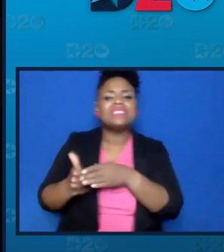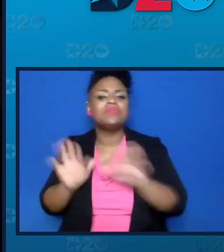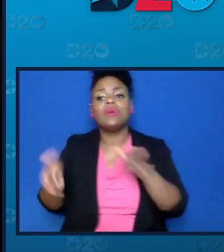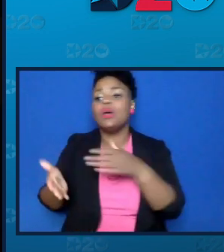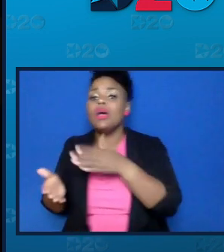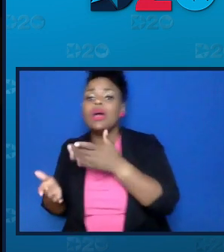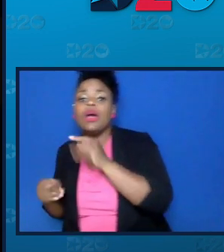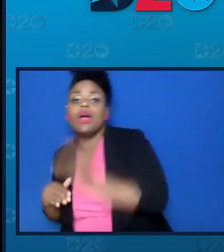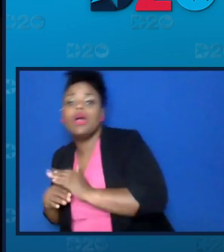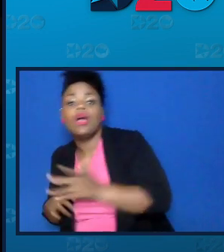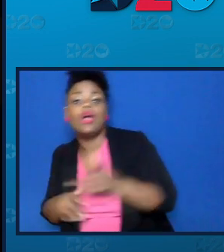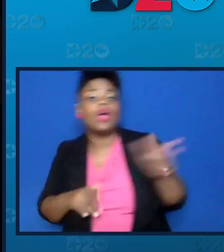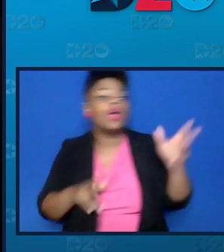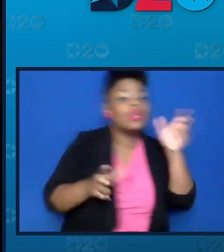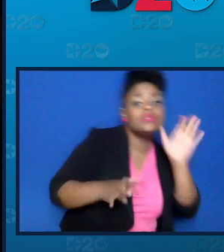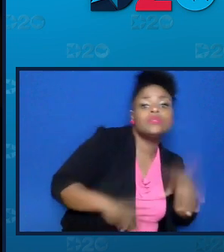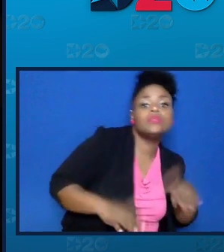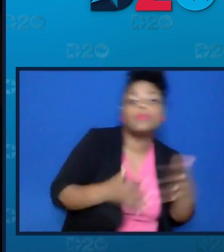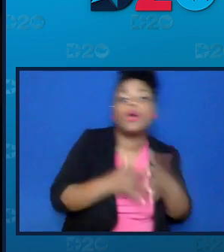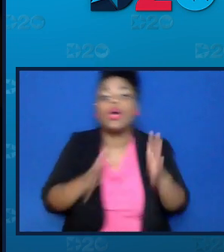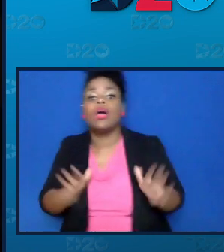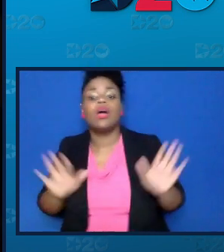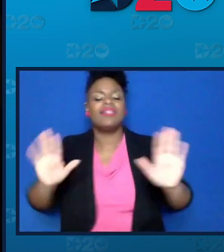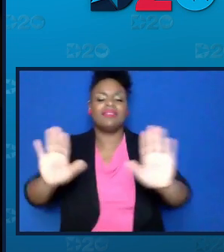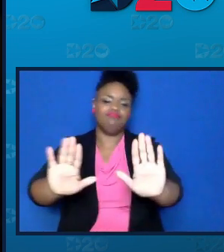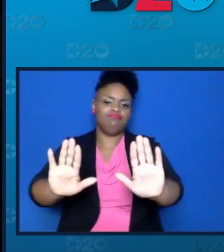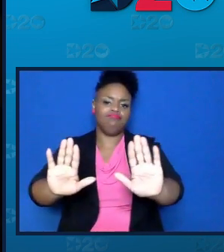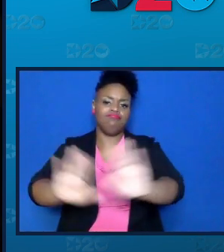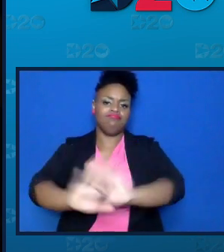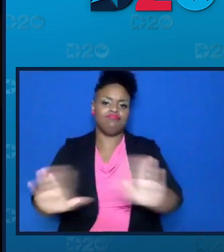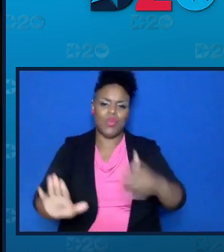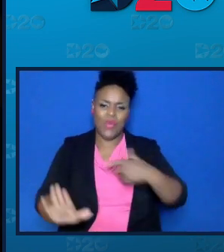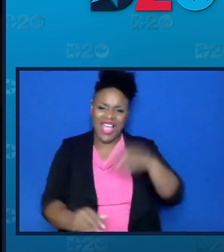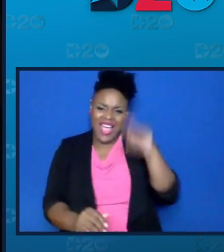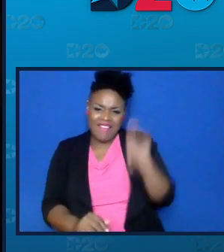struggle to call out what is good in every American.